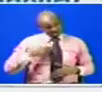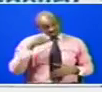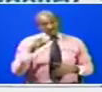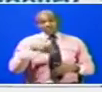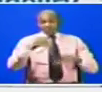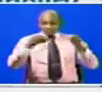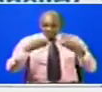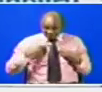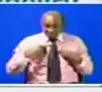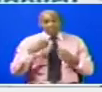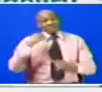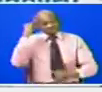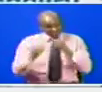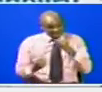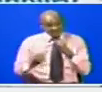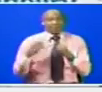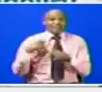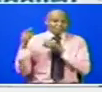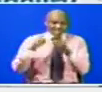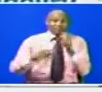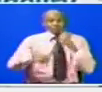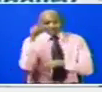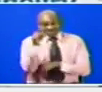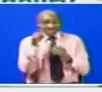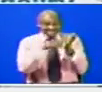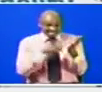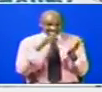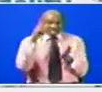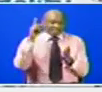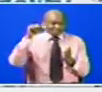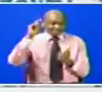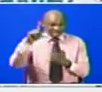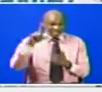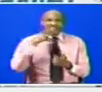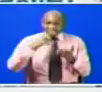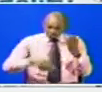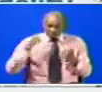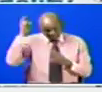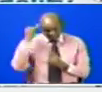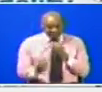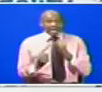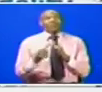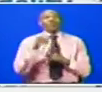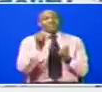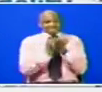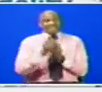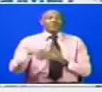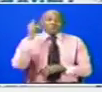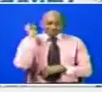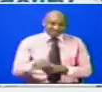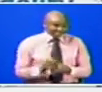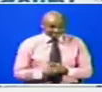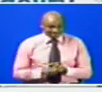me he gave me one ultimatum when I came, win the league. And yesterday I had a meeting with him and he gave me another ultimatum, make sure we win on Saturday.